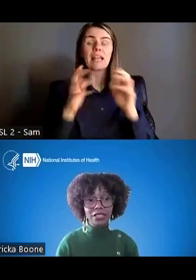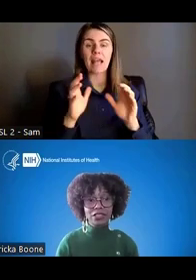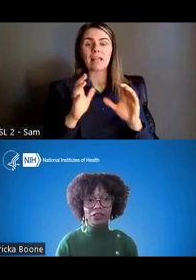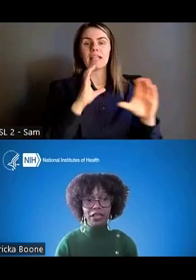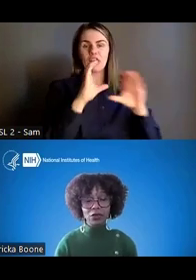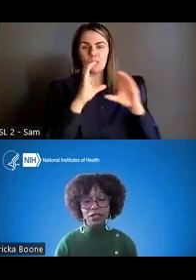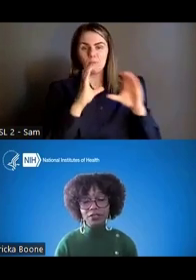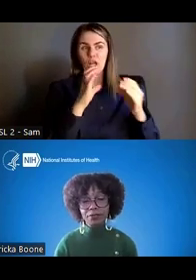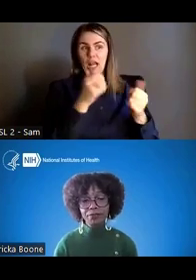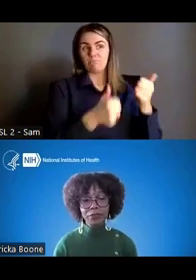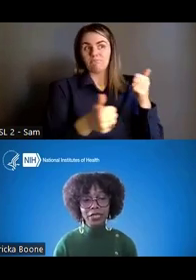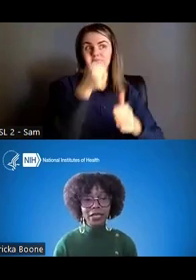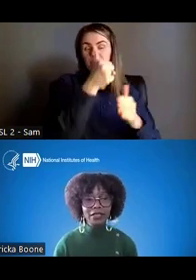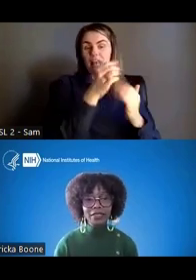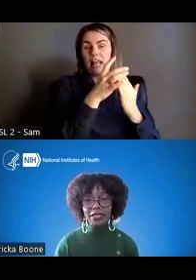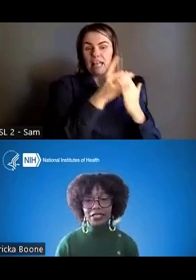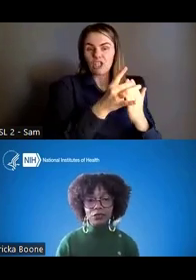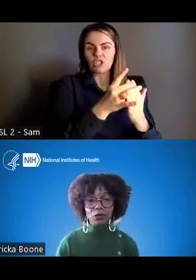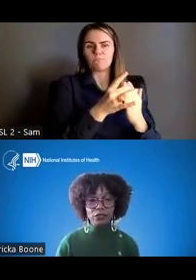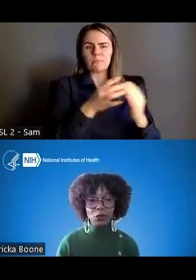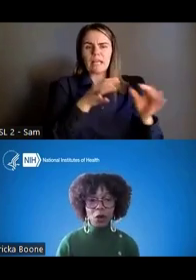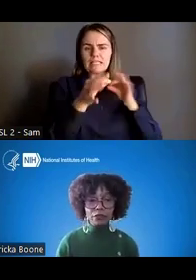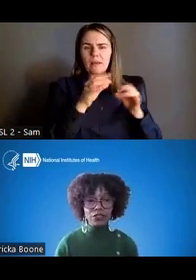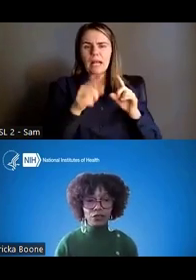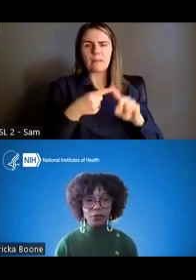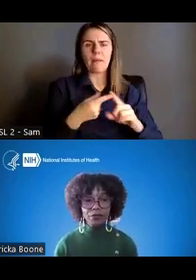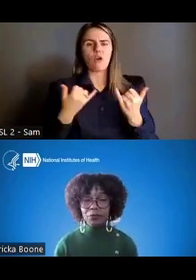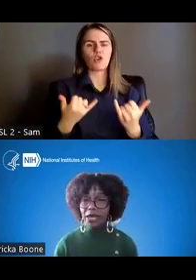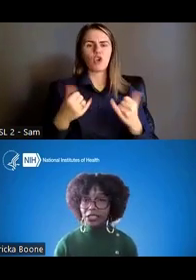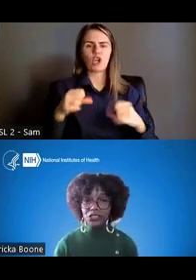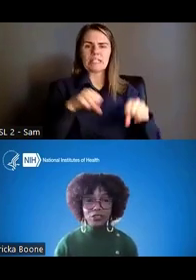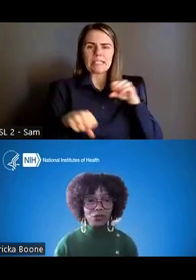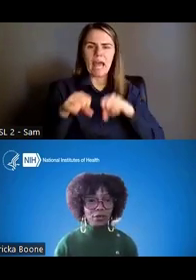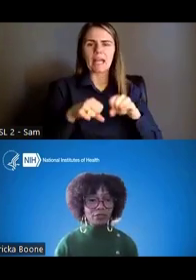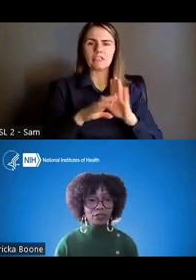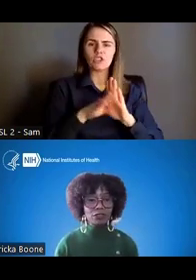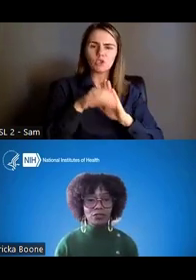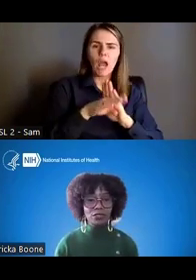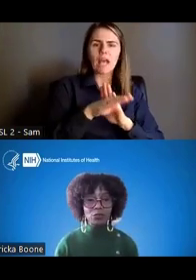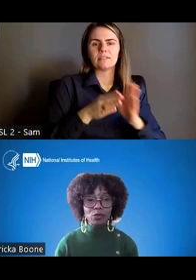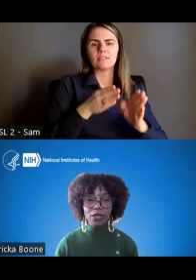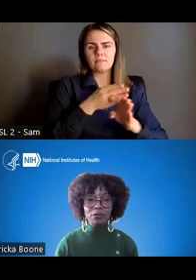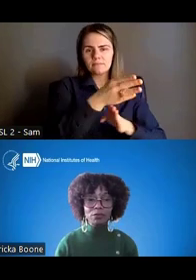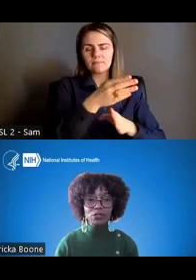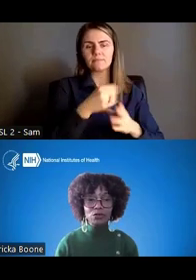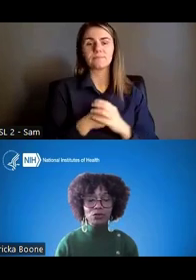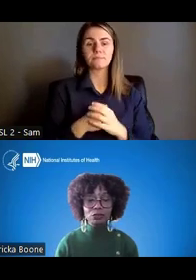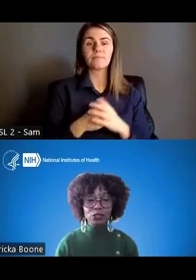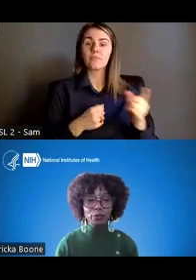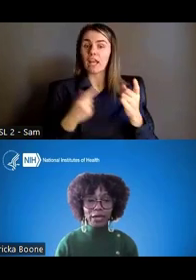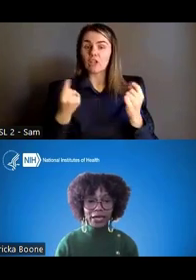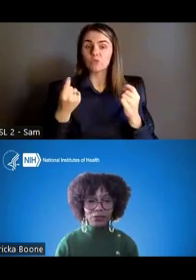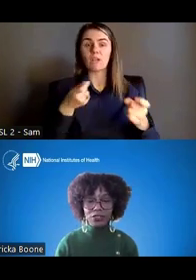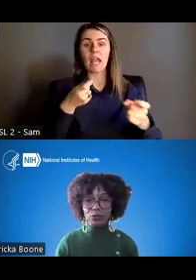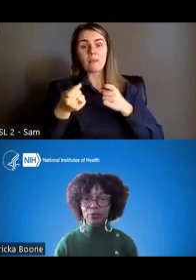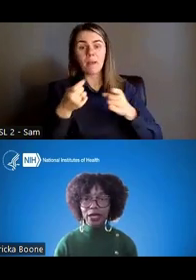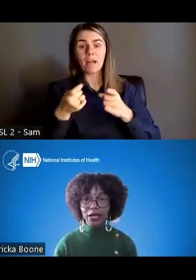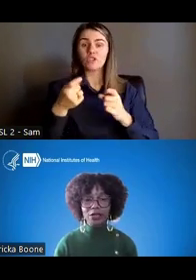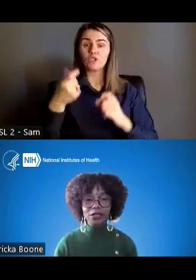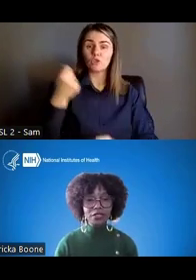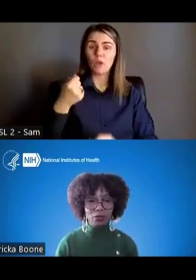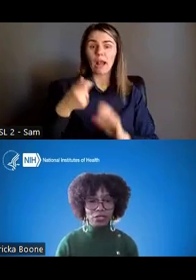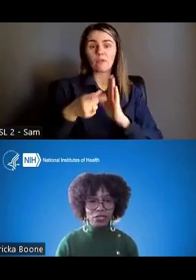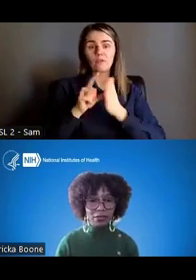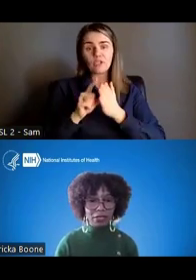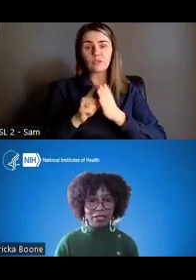in their scientific areas. The scientific review officer manages grant reviews. They appoint members to review panels. They